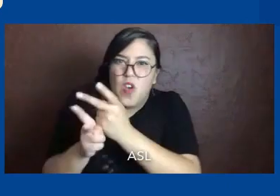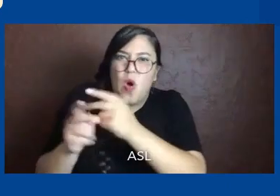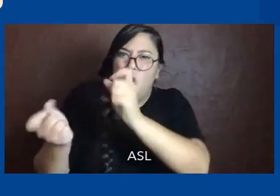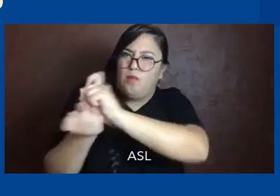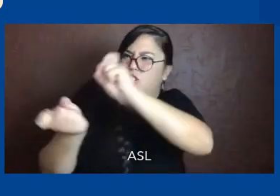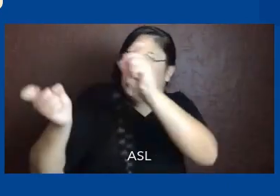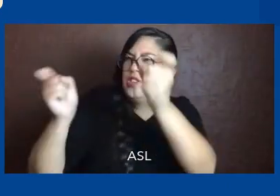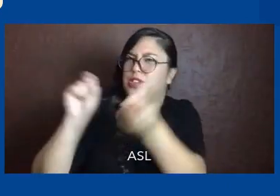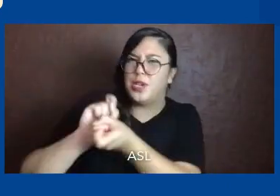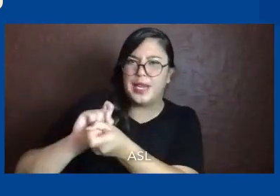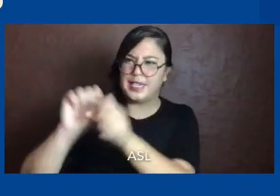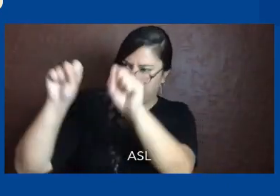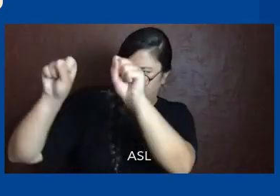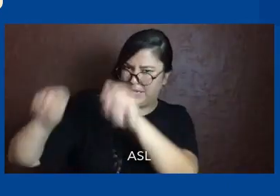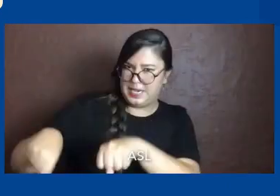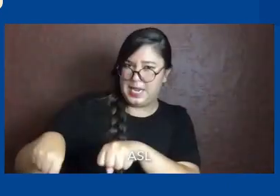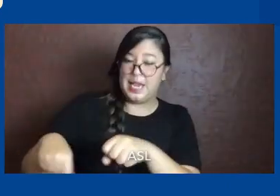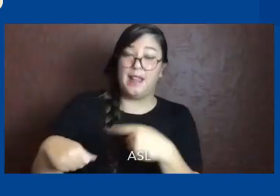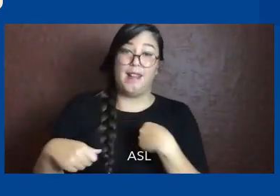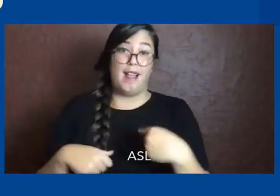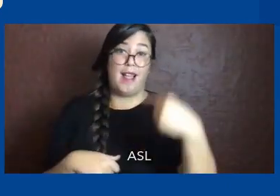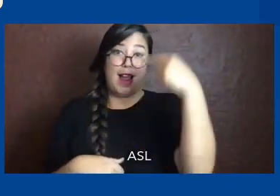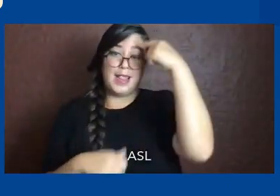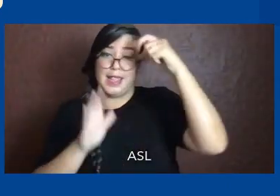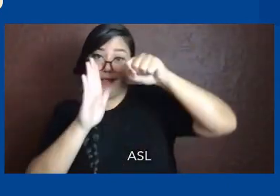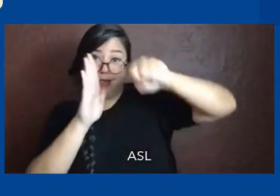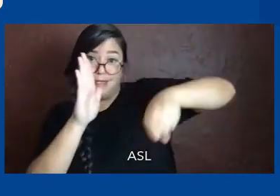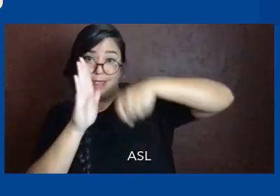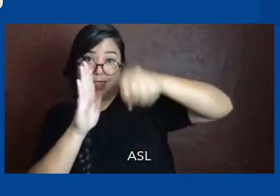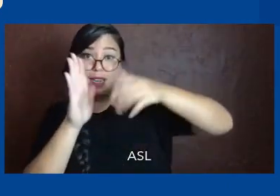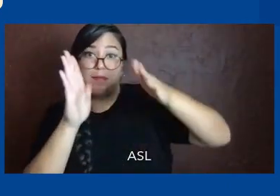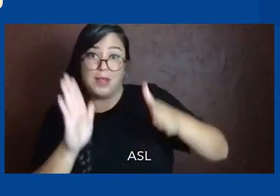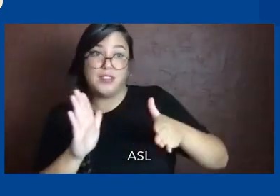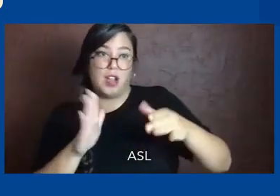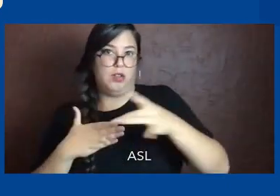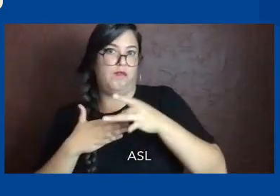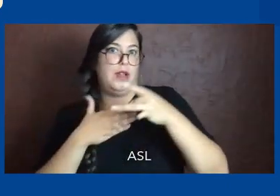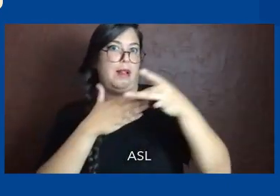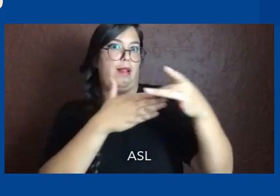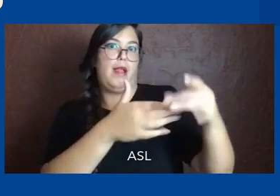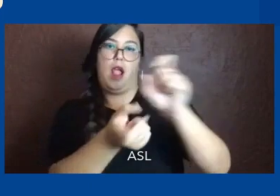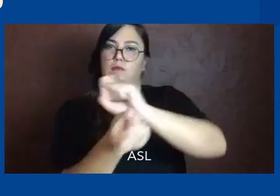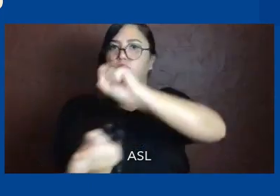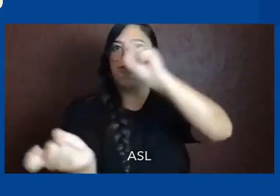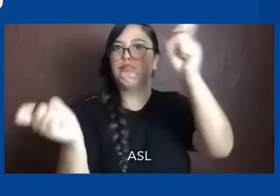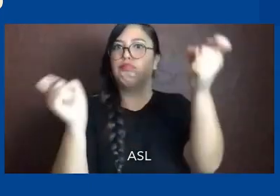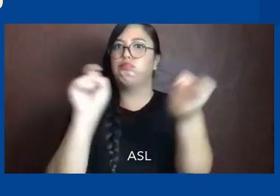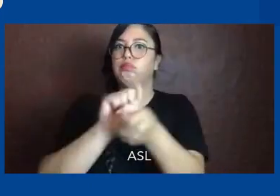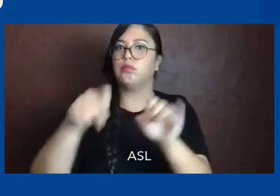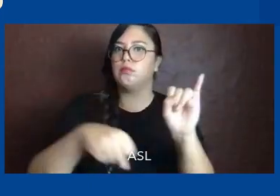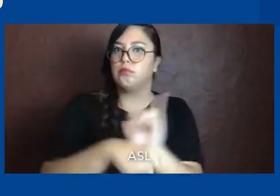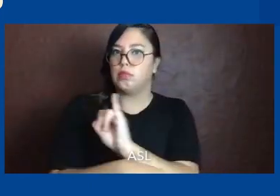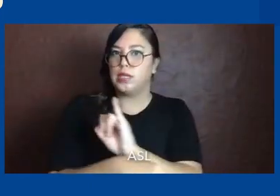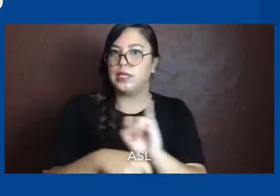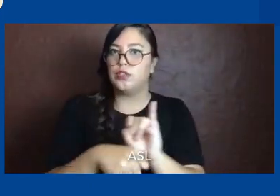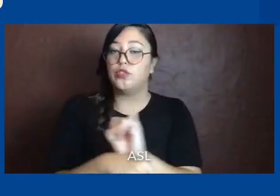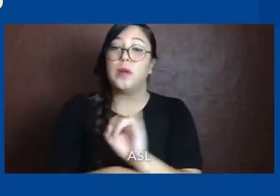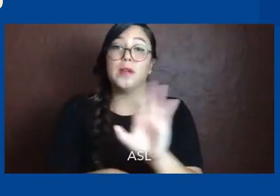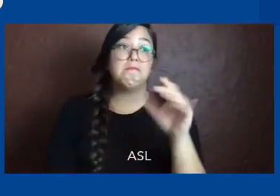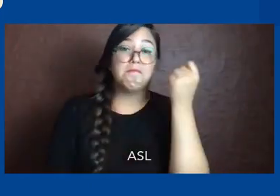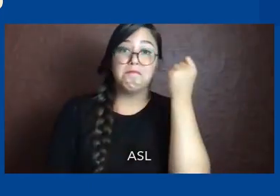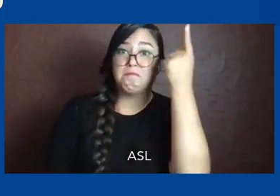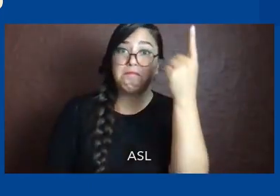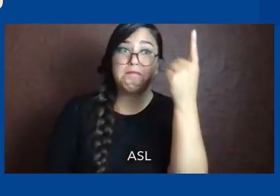see cinematography as being on the forefront of that change. When new forms are born, it's usually because we're in